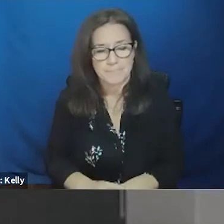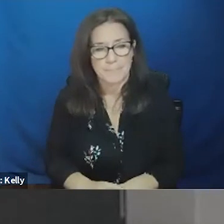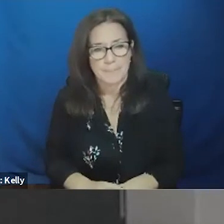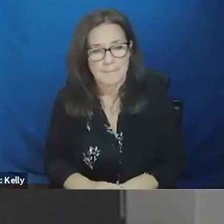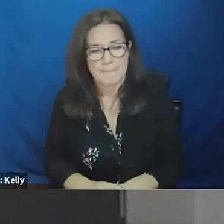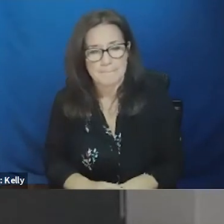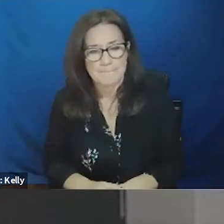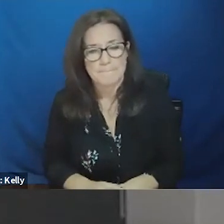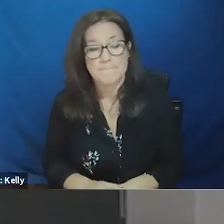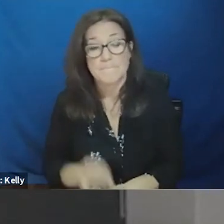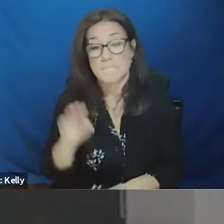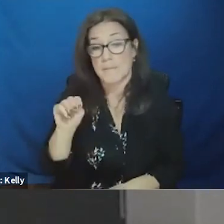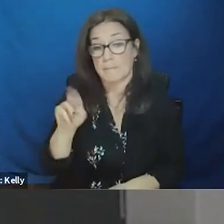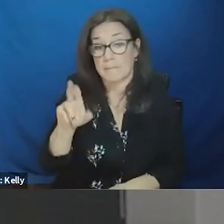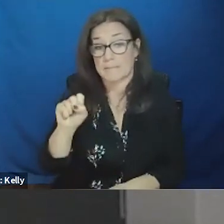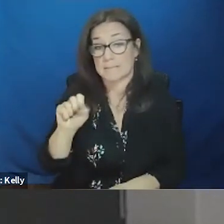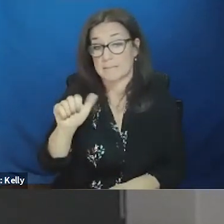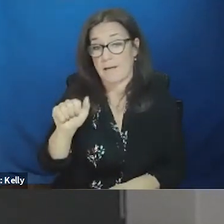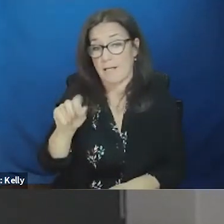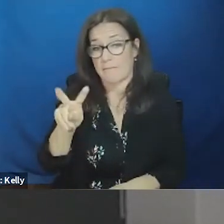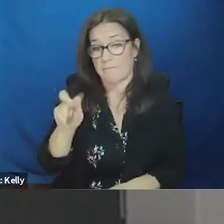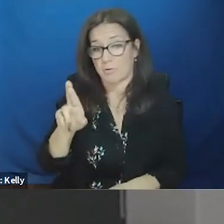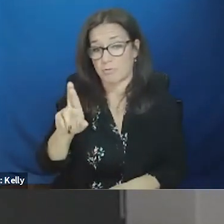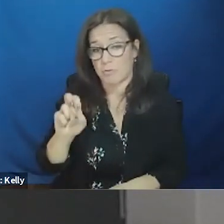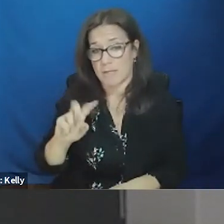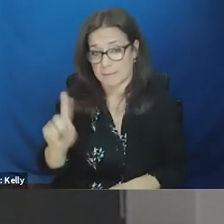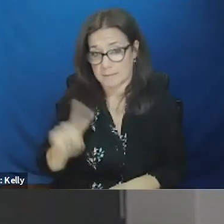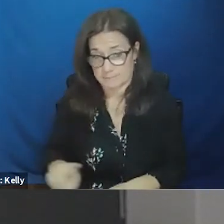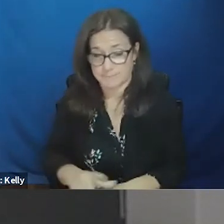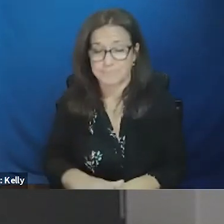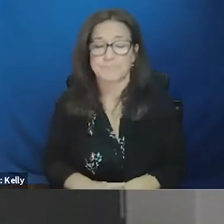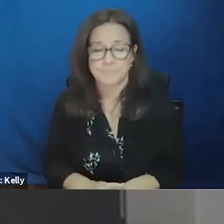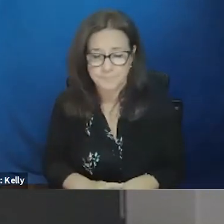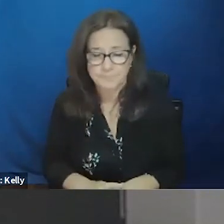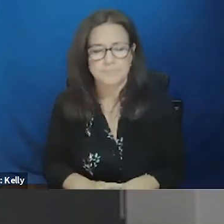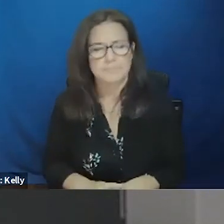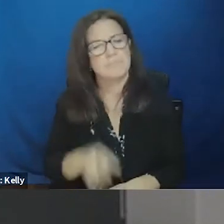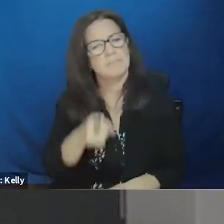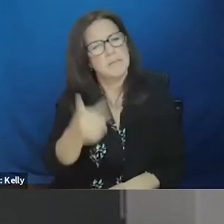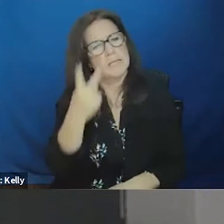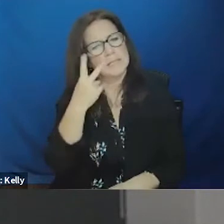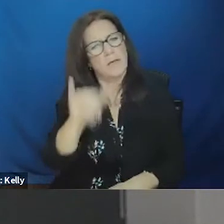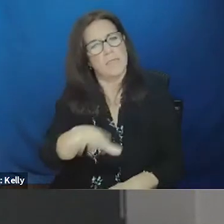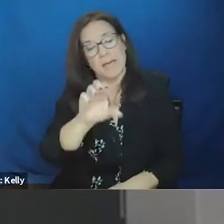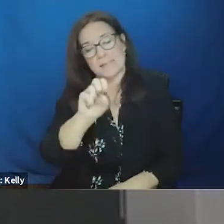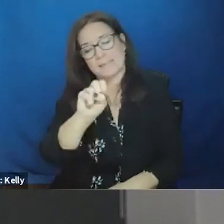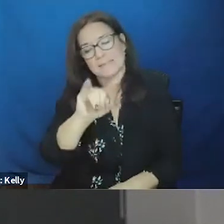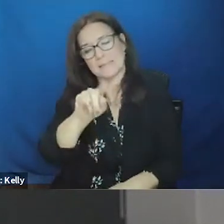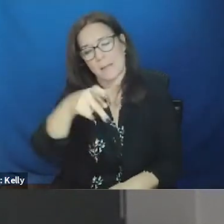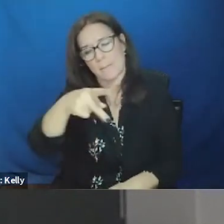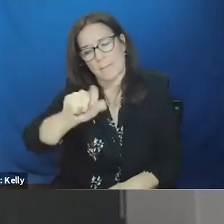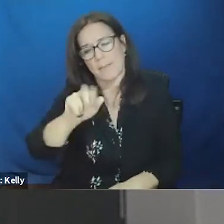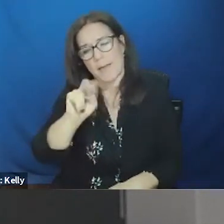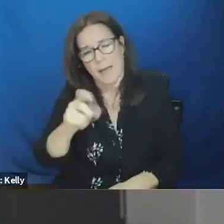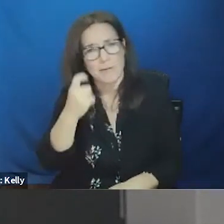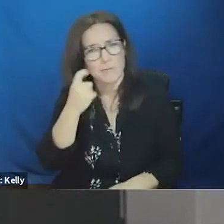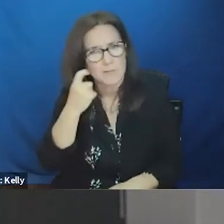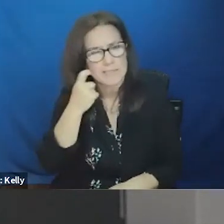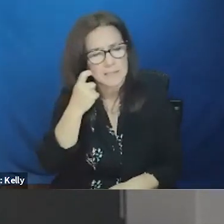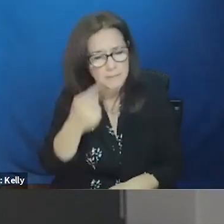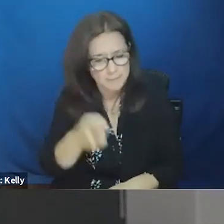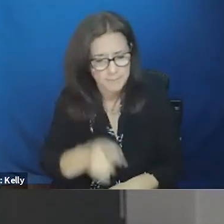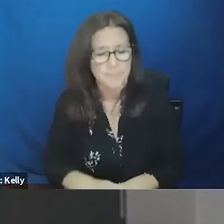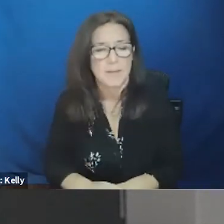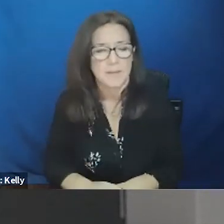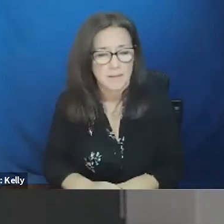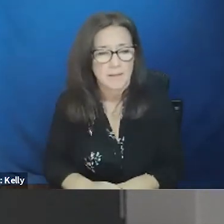One question about the proposed, the drawing that you just showed us a few minutes ago, the concept. When